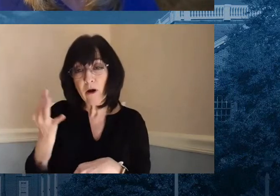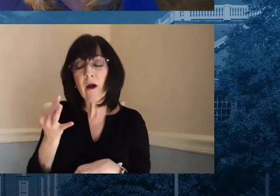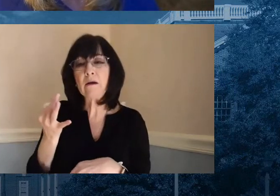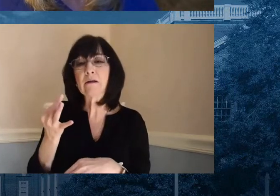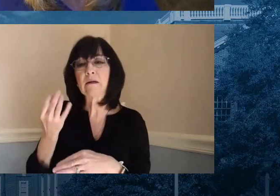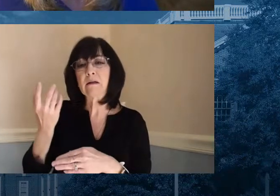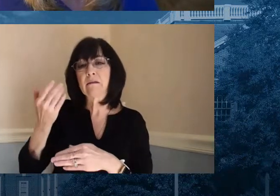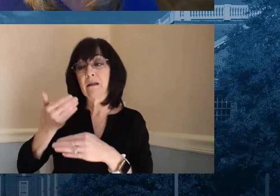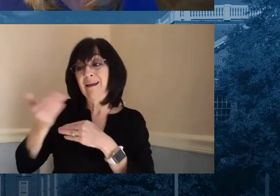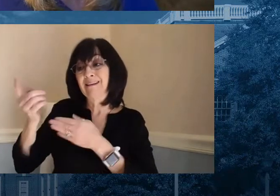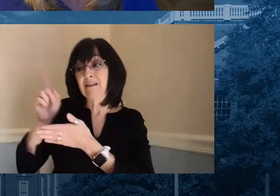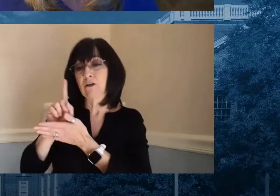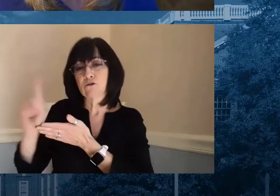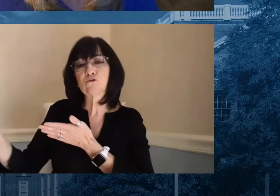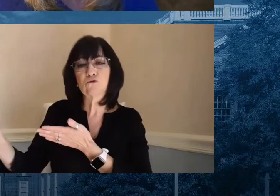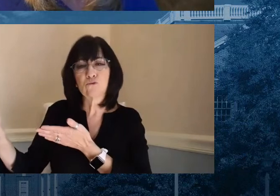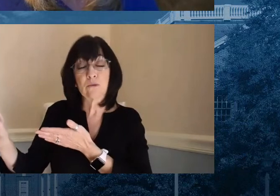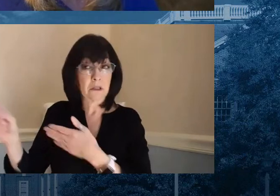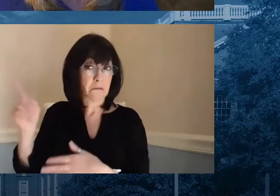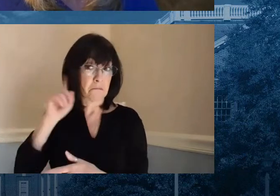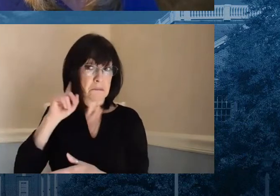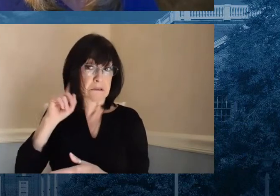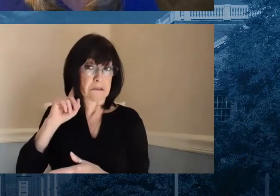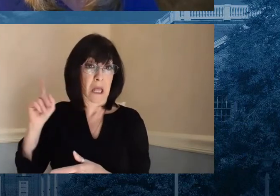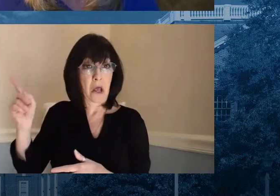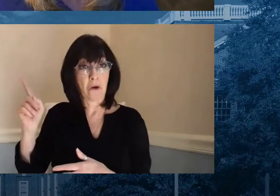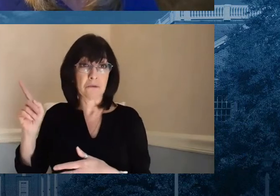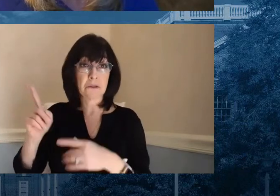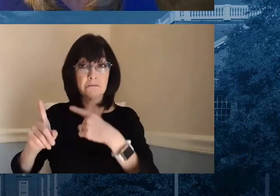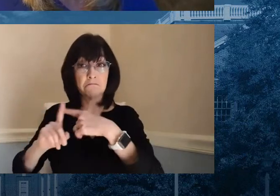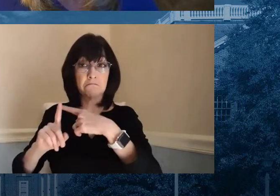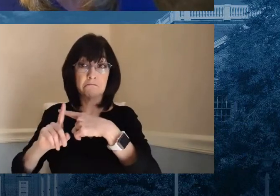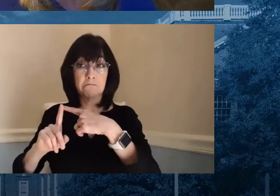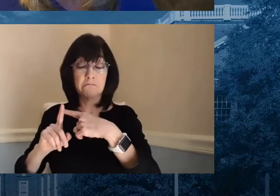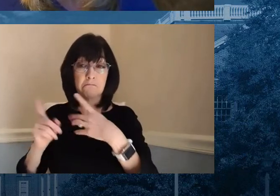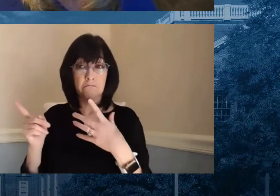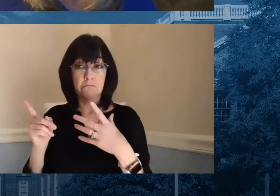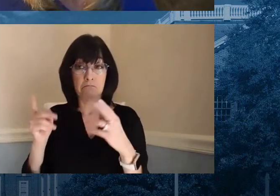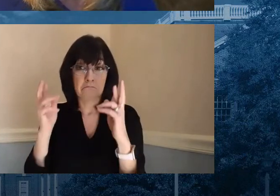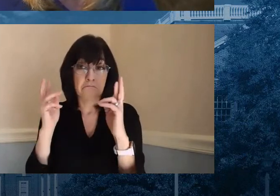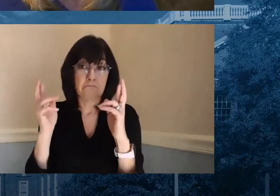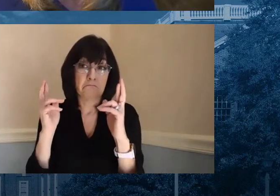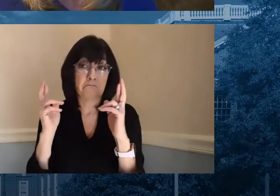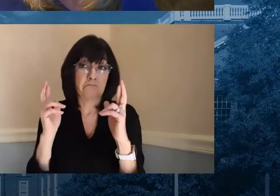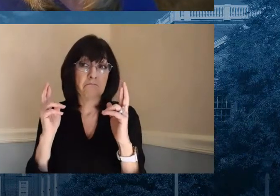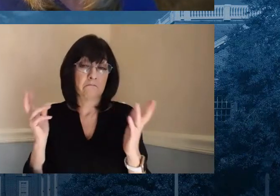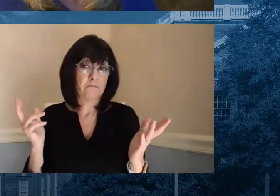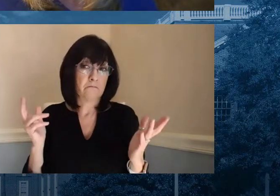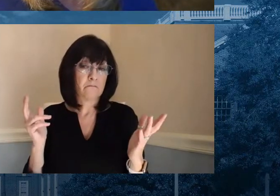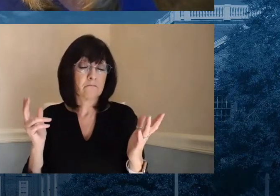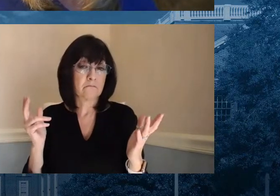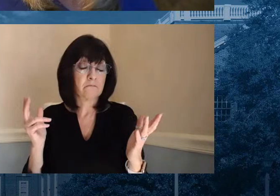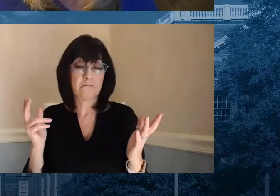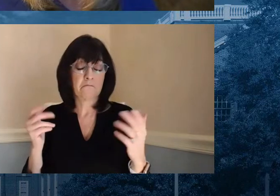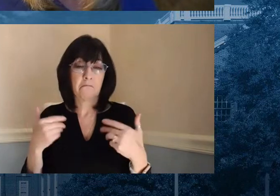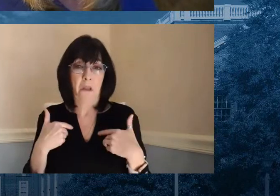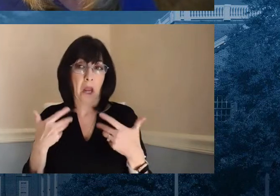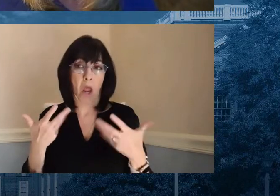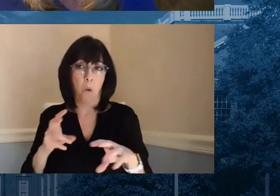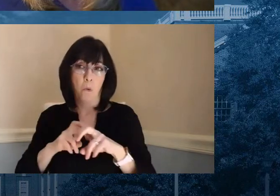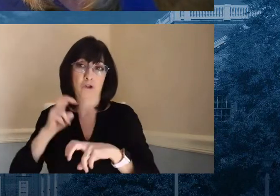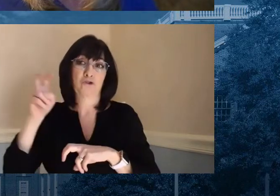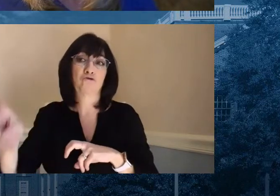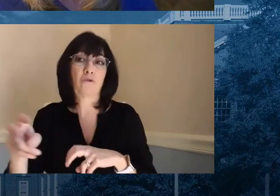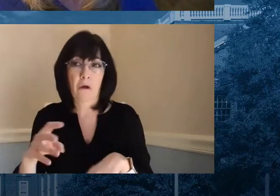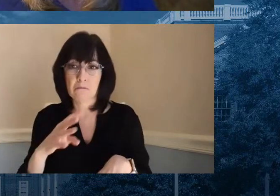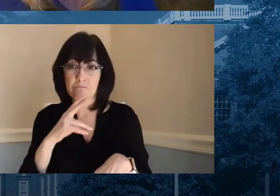And it sounded somewhat optimistic on the call this morning. I don't want to jump the gun. They certainly didn't say that. Everybody's